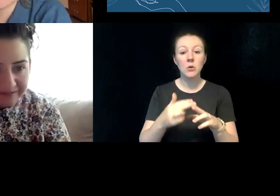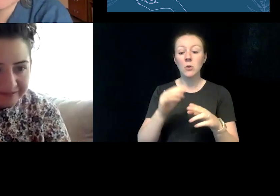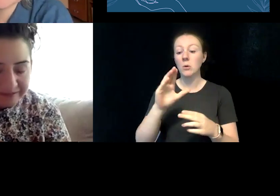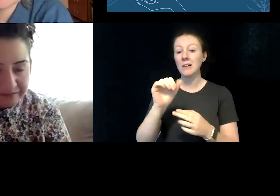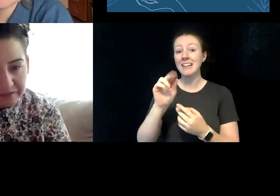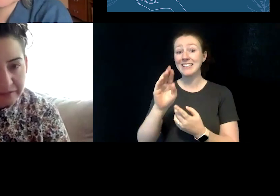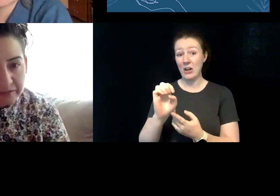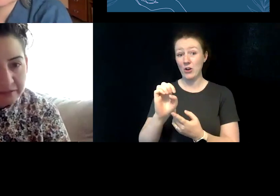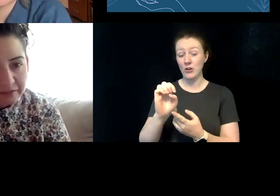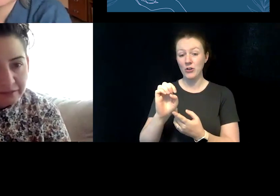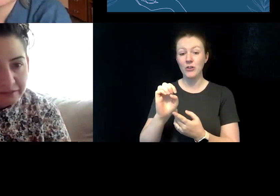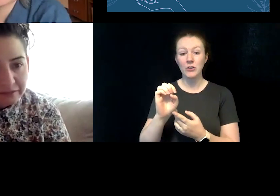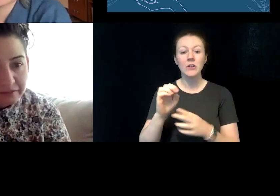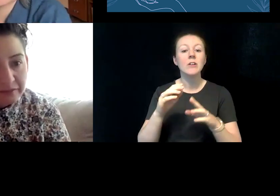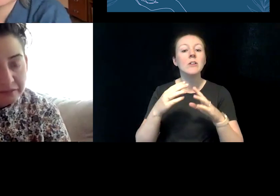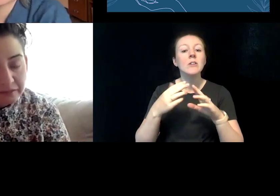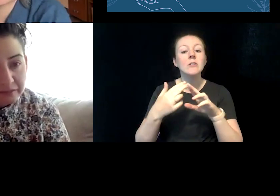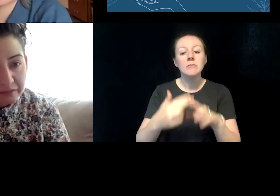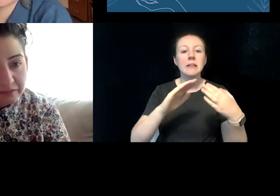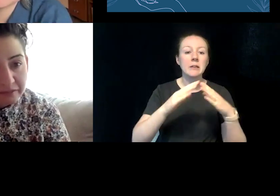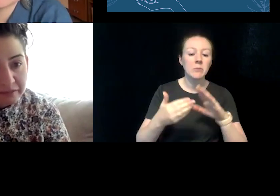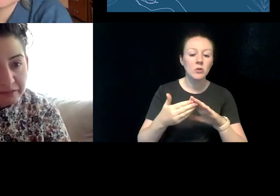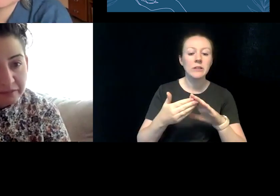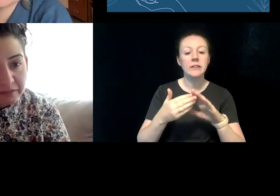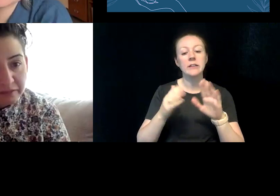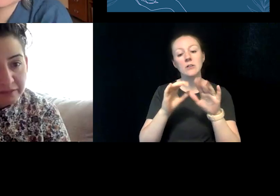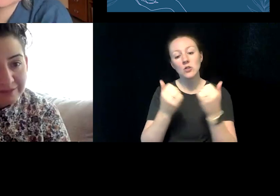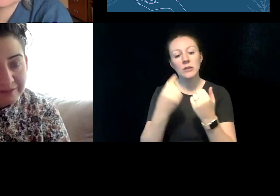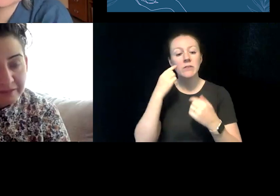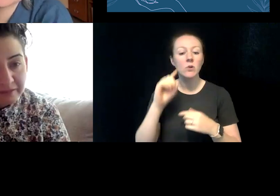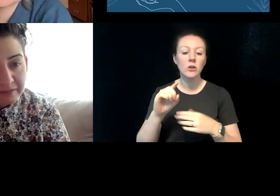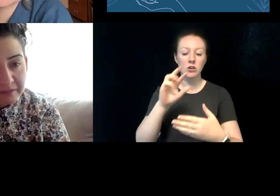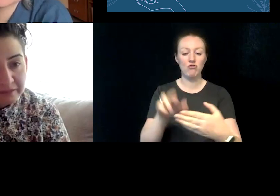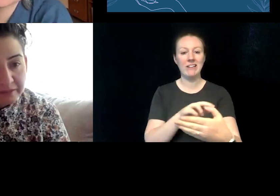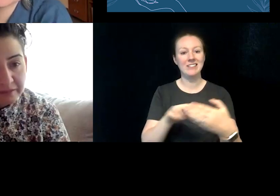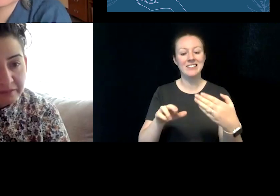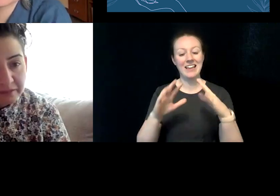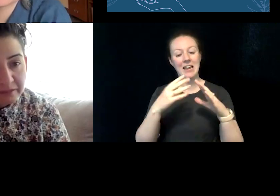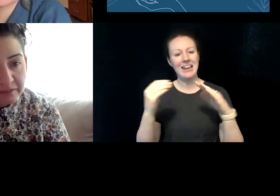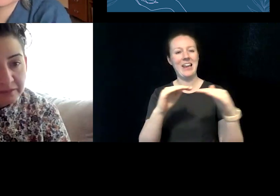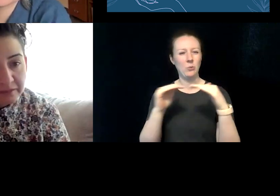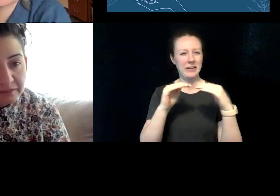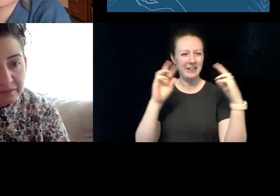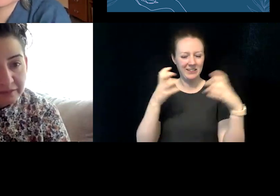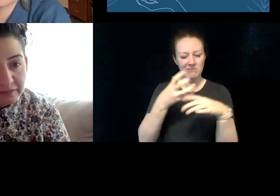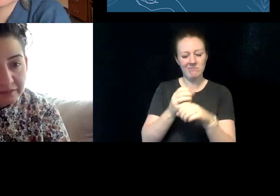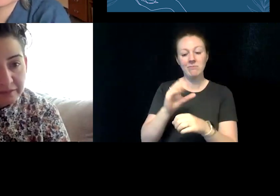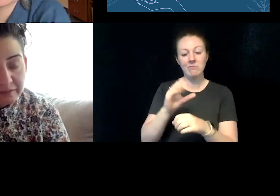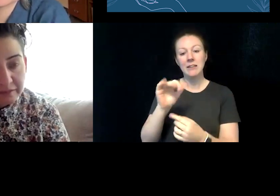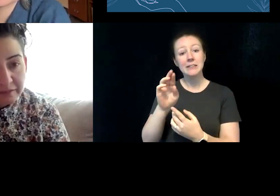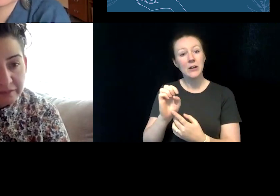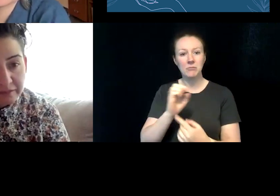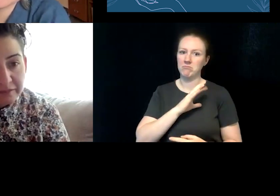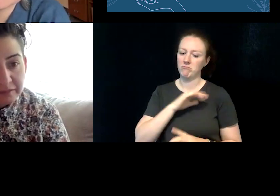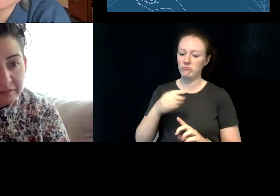so they, and that was stand for the Committee for Anti-Racism and Equity. And they provided just this wonderful support network for